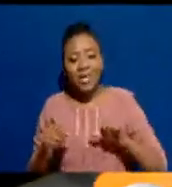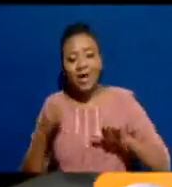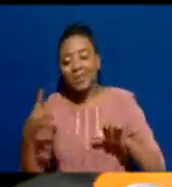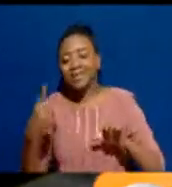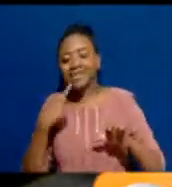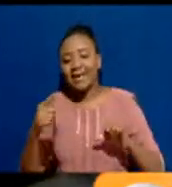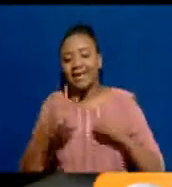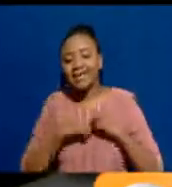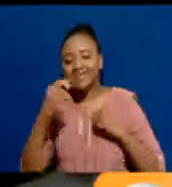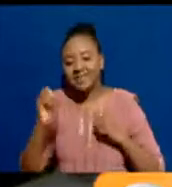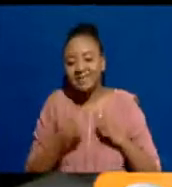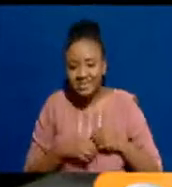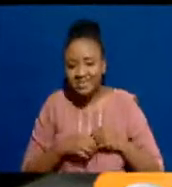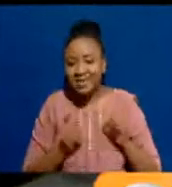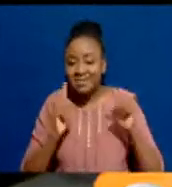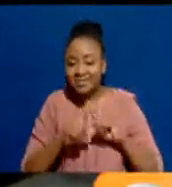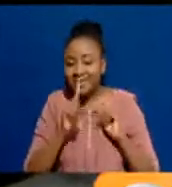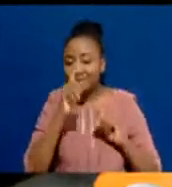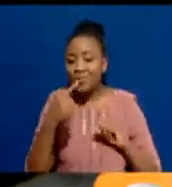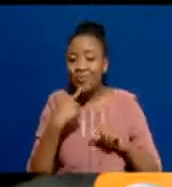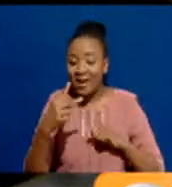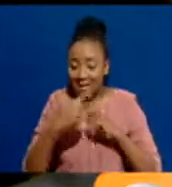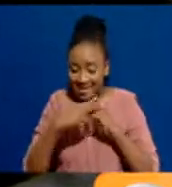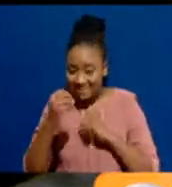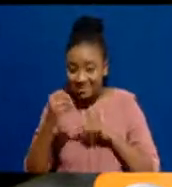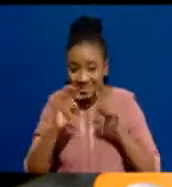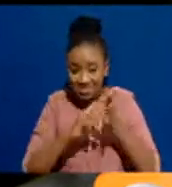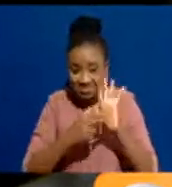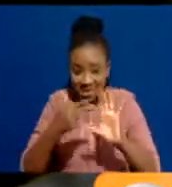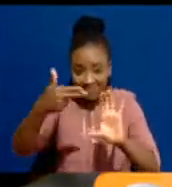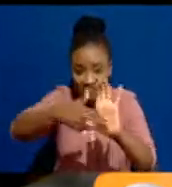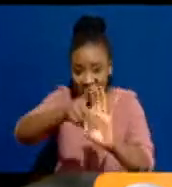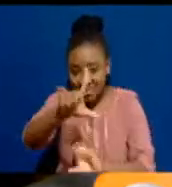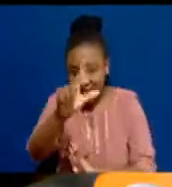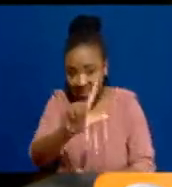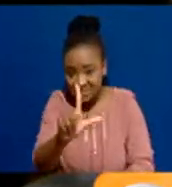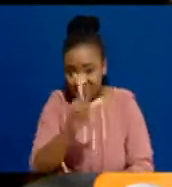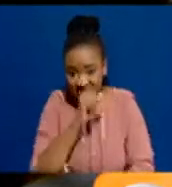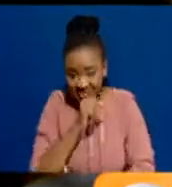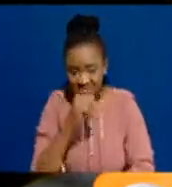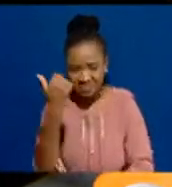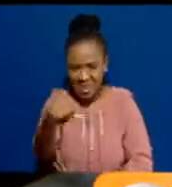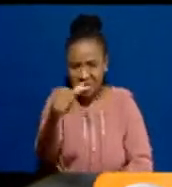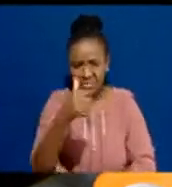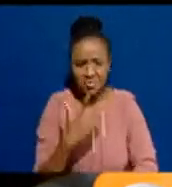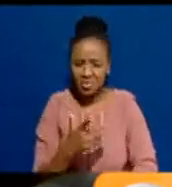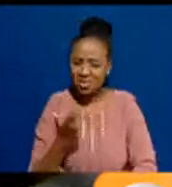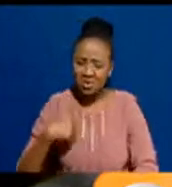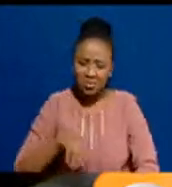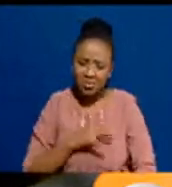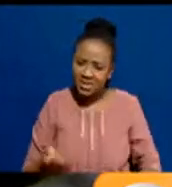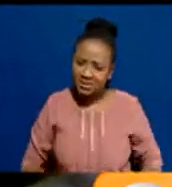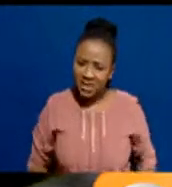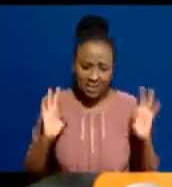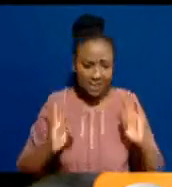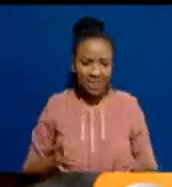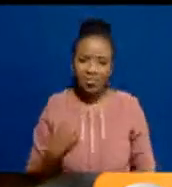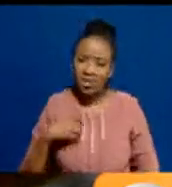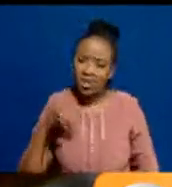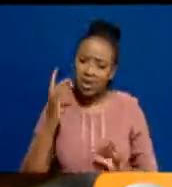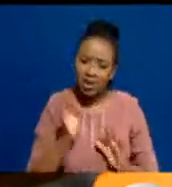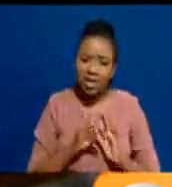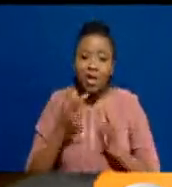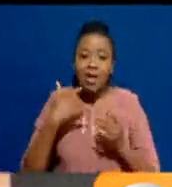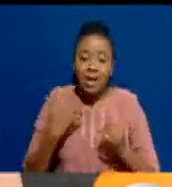170, paka rita haijaja. Kwa hivyo tafadhali wananchi, tuko chini na tumesota kabisa na tuko down. Sasa